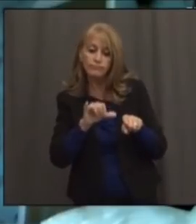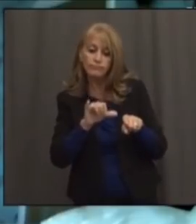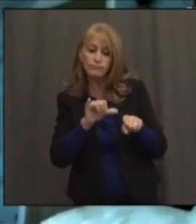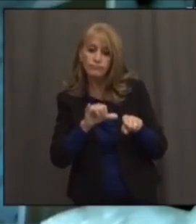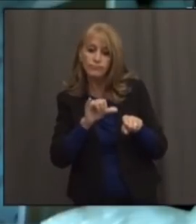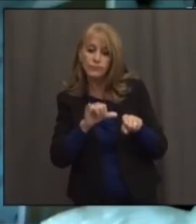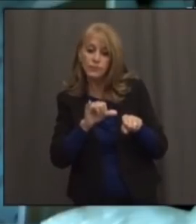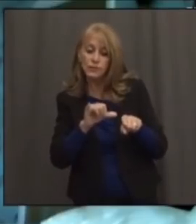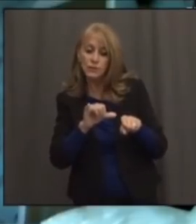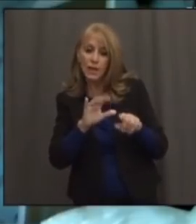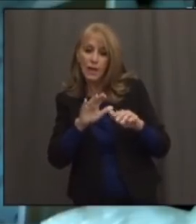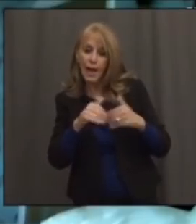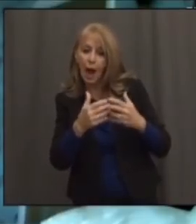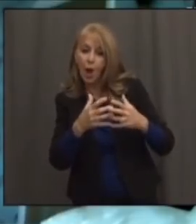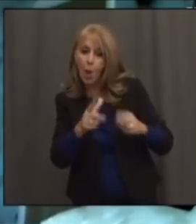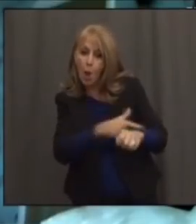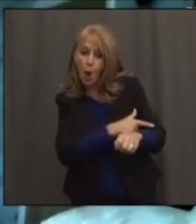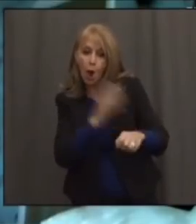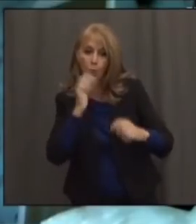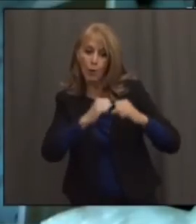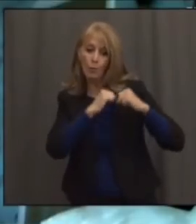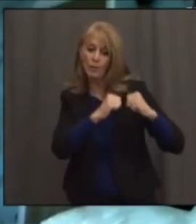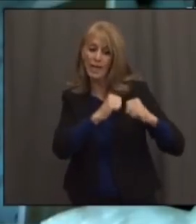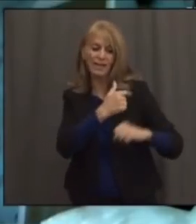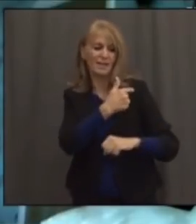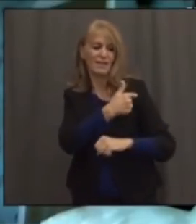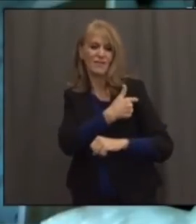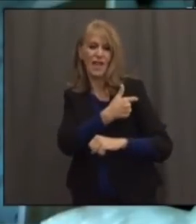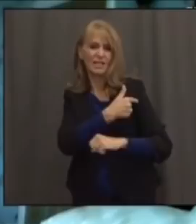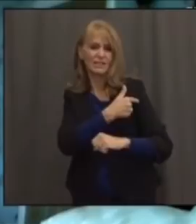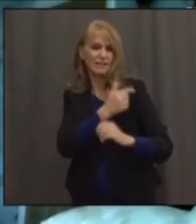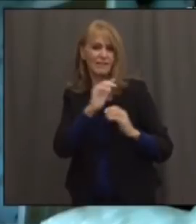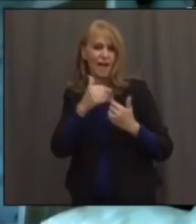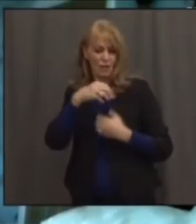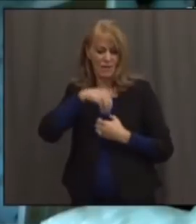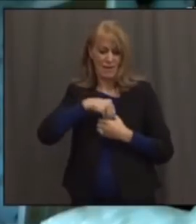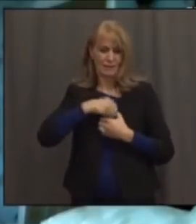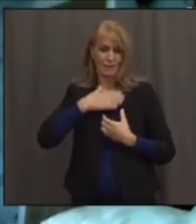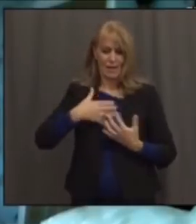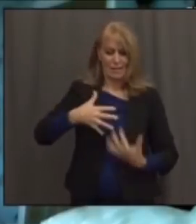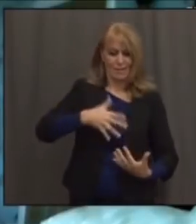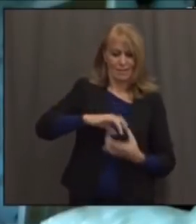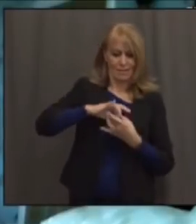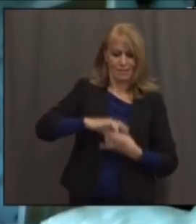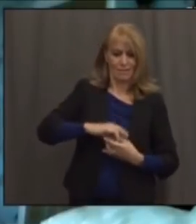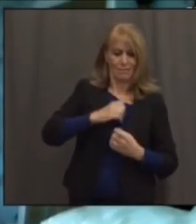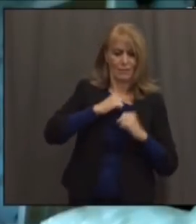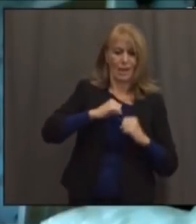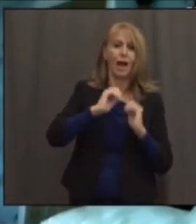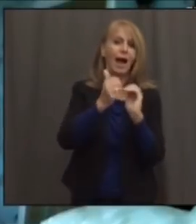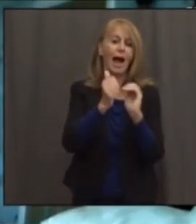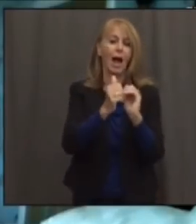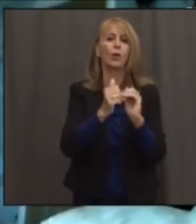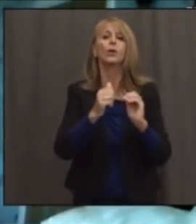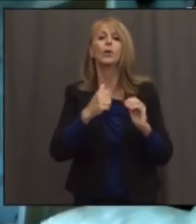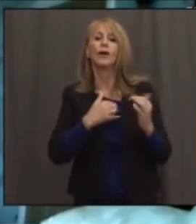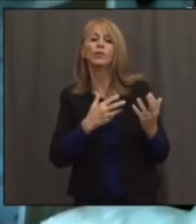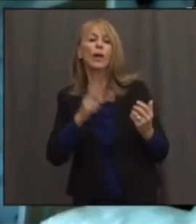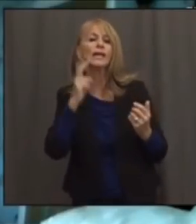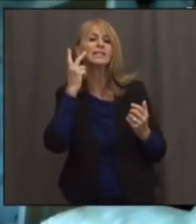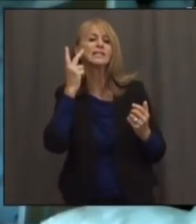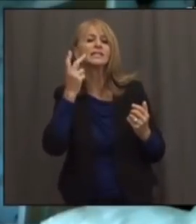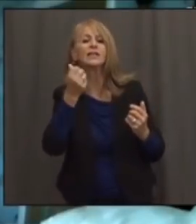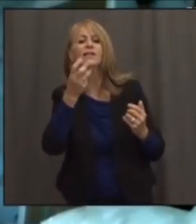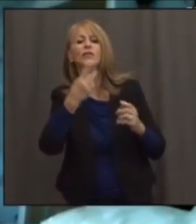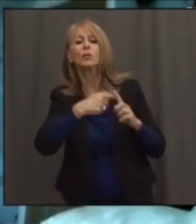the correlates of protection, what makes these vaccines work, and we're going to be getting a lot of more information in the next couple months. But it's